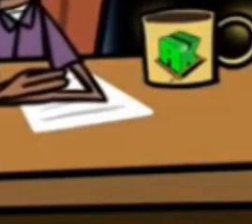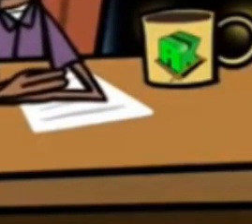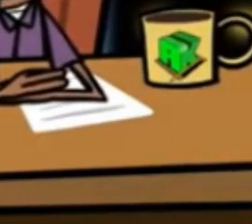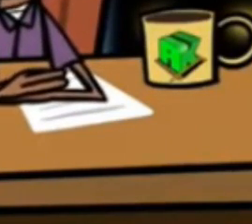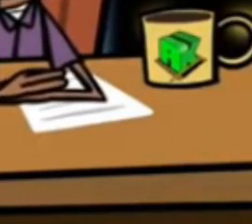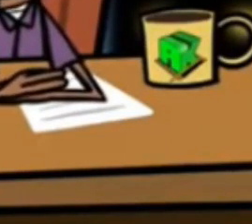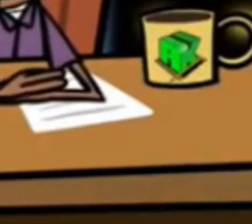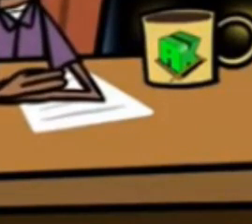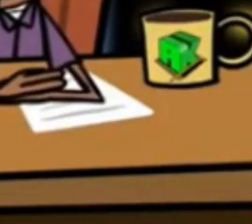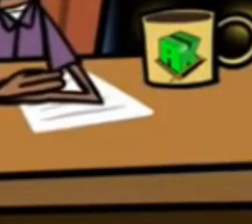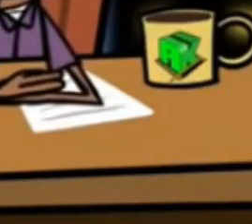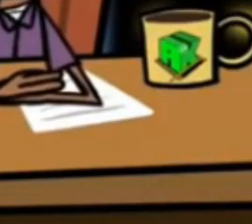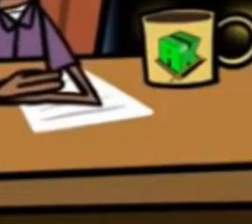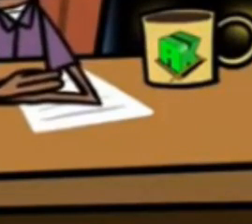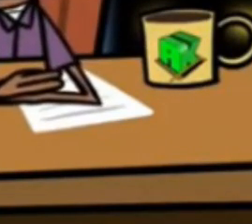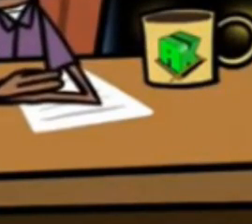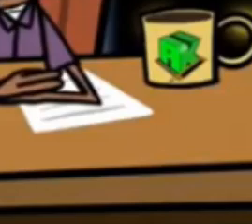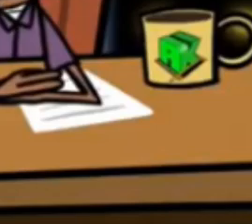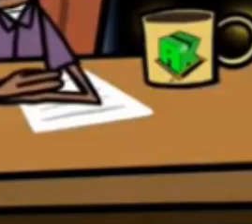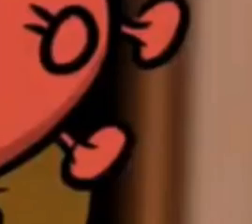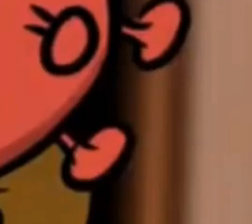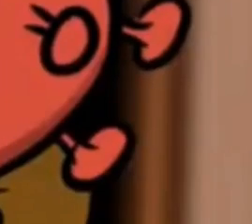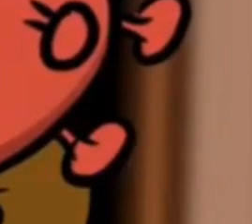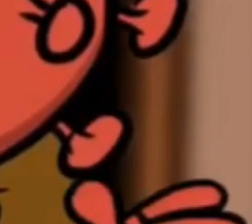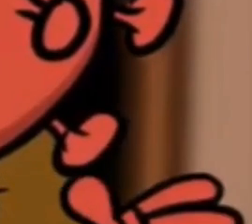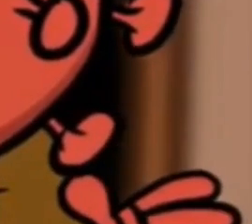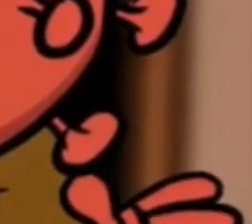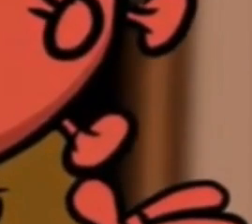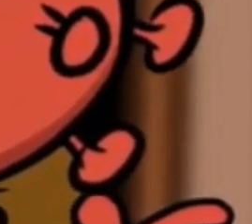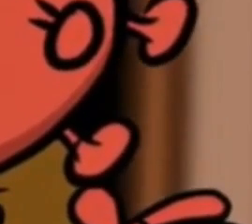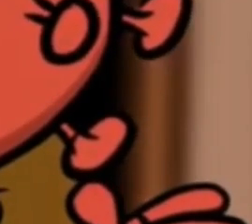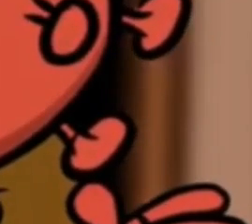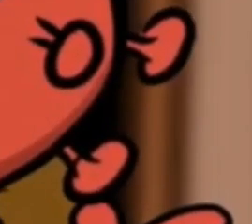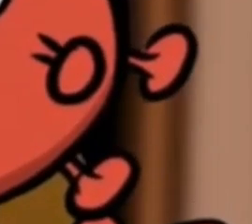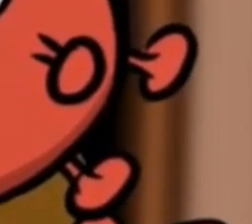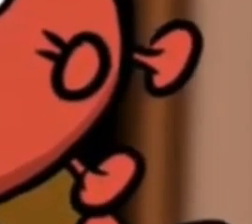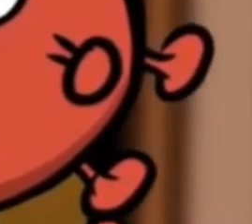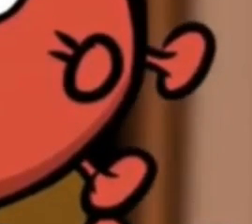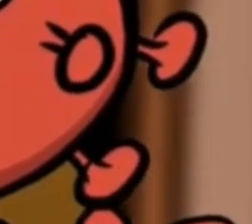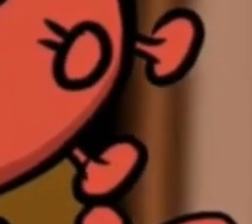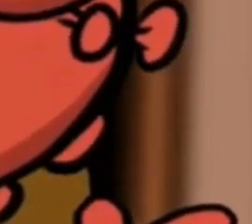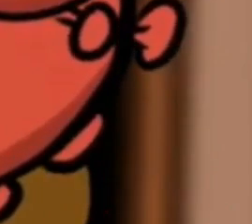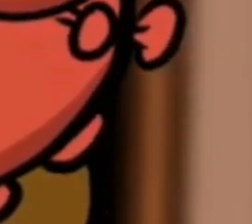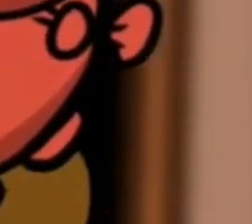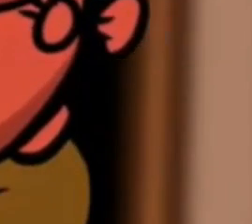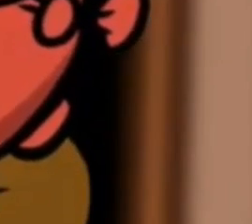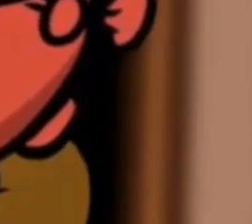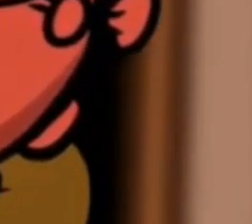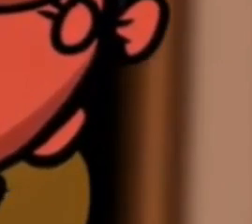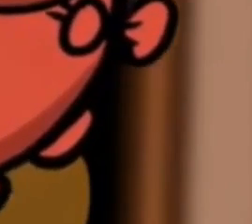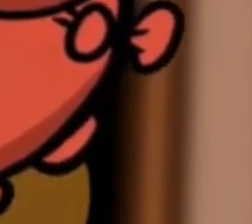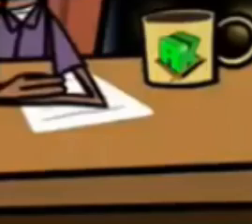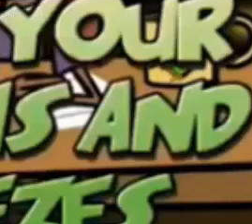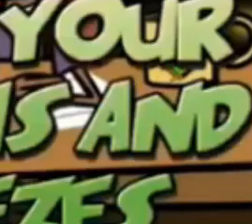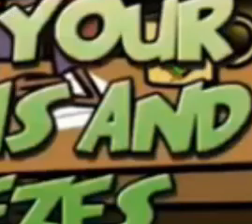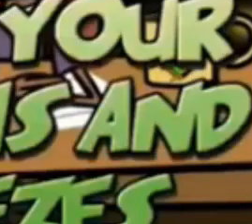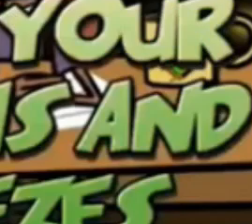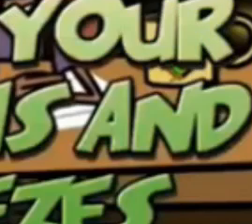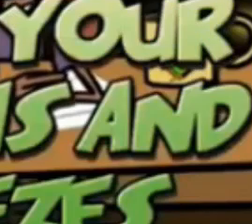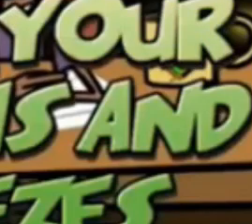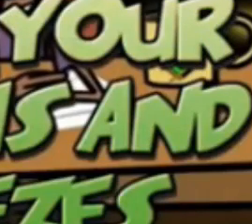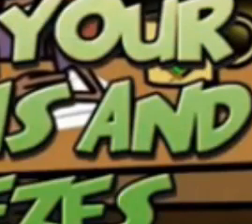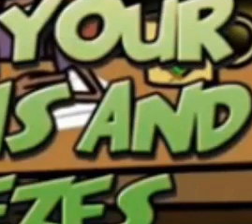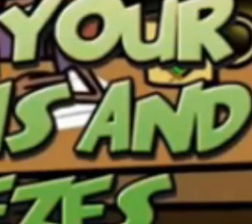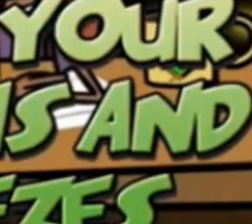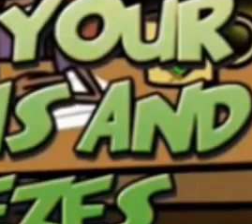is very much a part of who we are wherever we're from in the Caribbean. Carib, it's the way